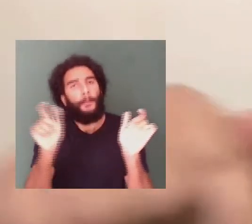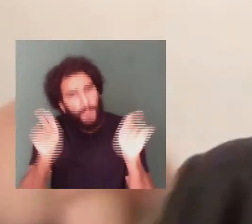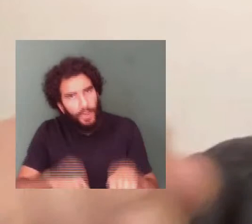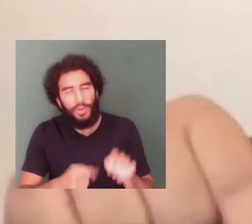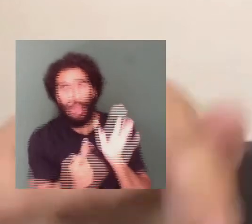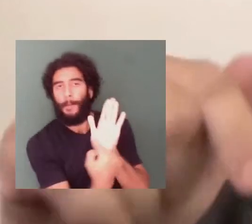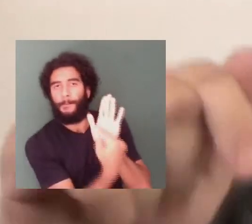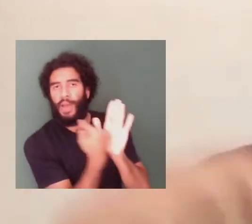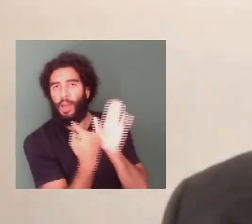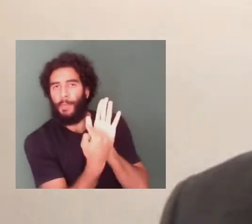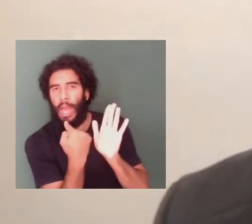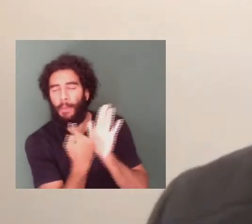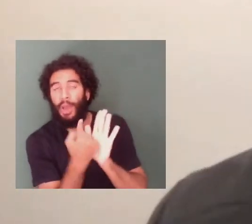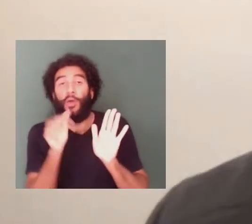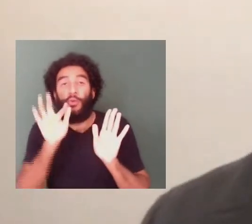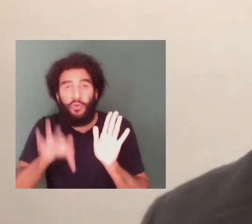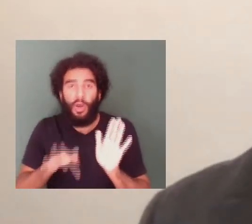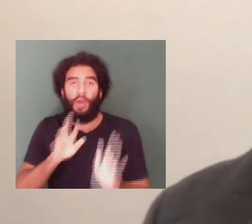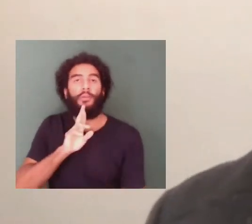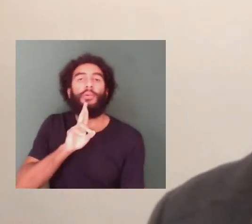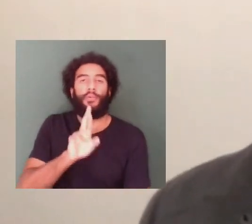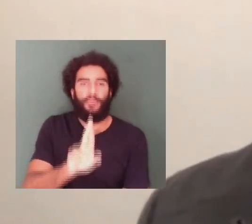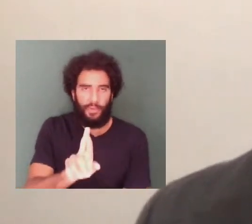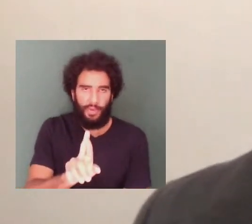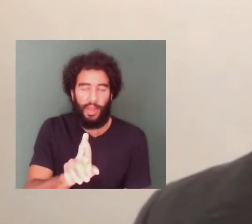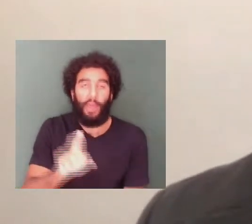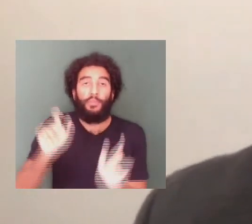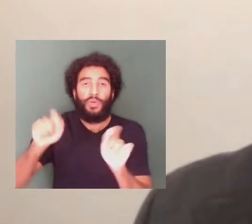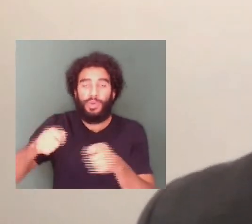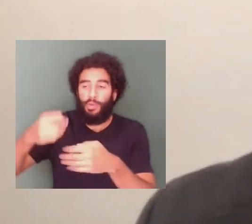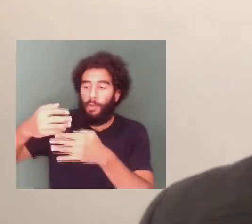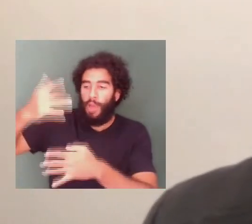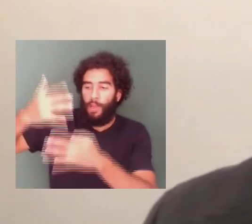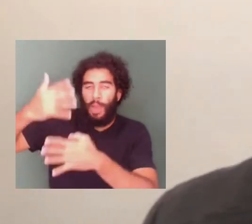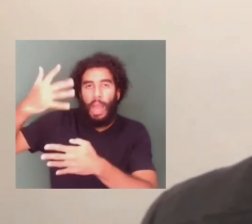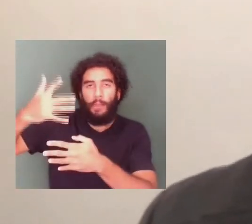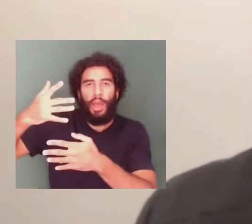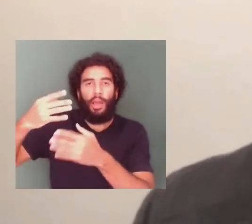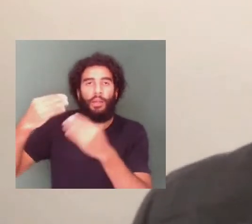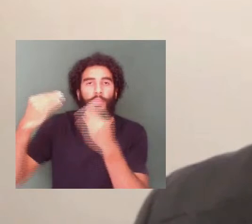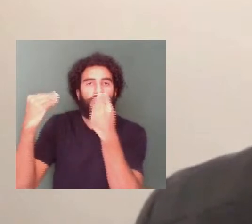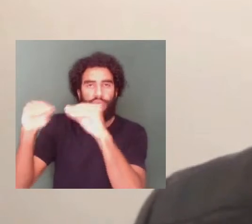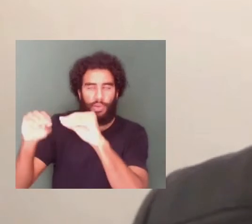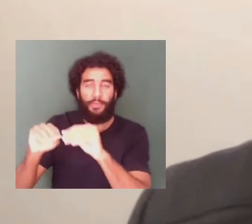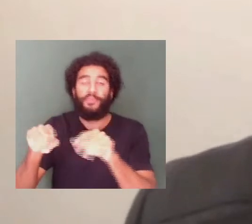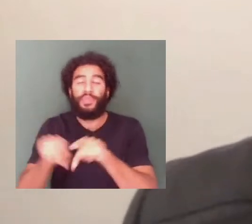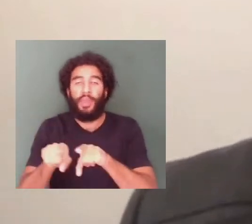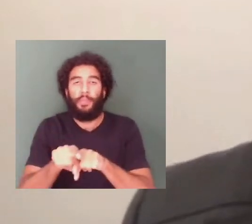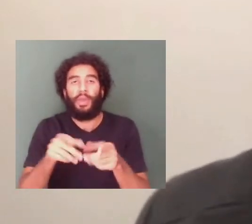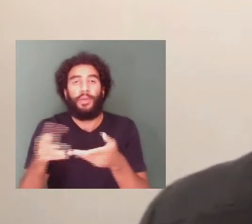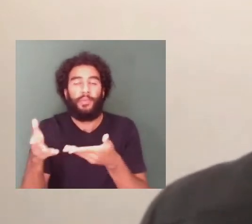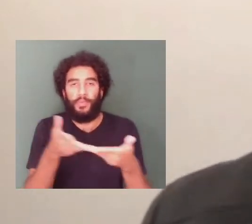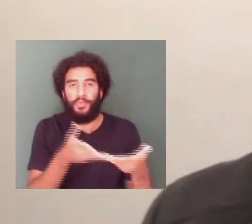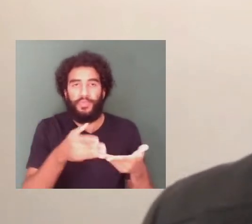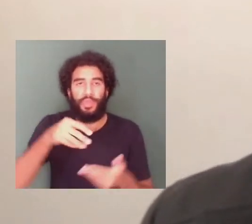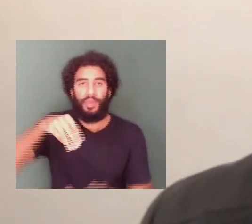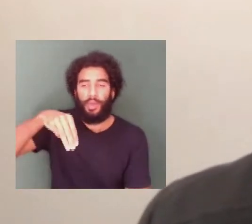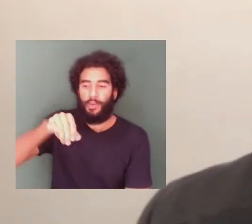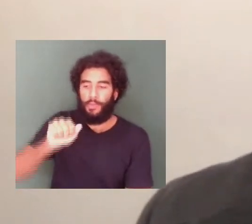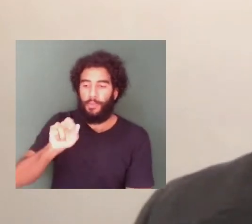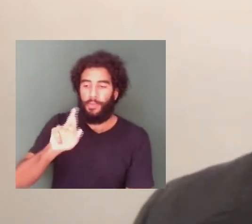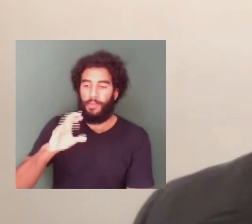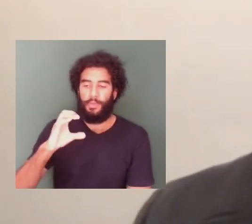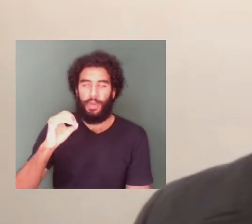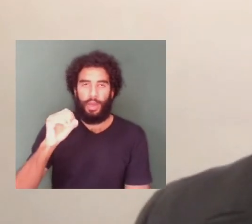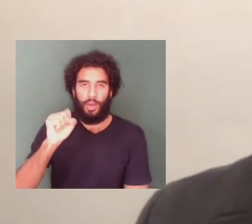send us their questions, doubts, comments in the YouTube chat. And I'd also like to invite